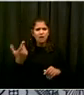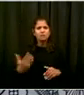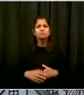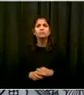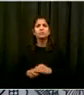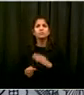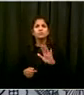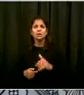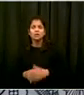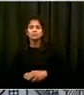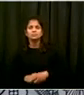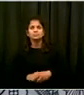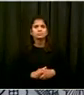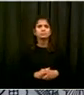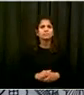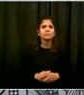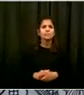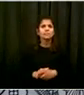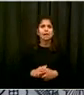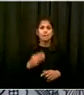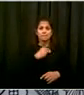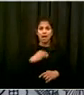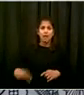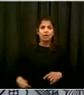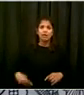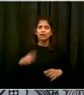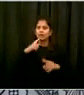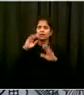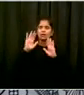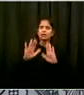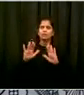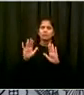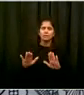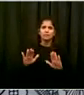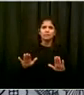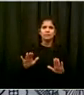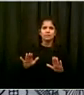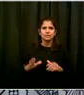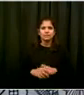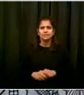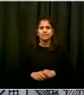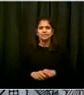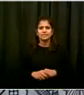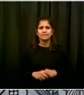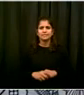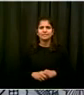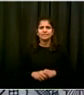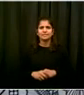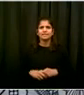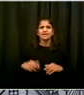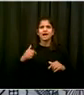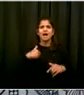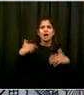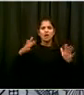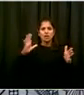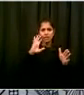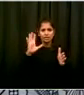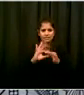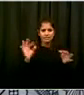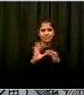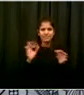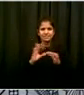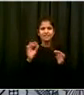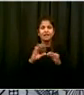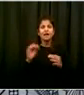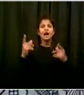I've spoken this before. I'll just reiterate. What I made very clear at the time is that should not happen again, that legal observers, certified